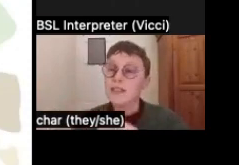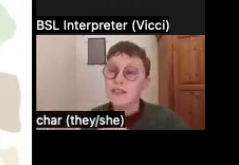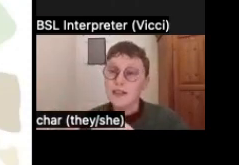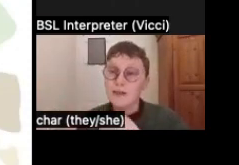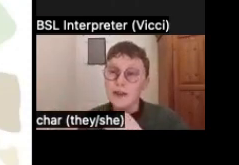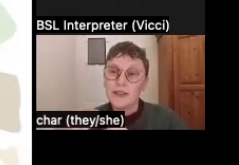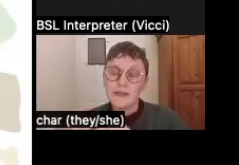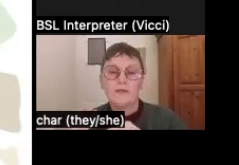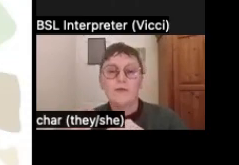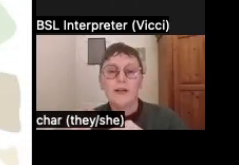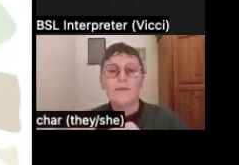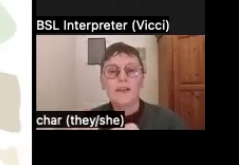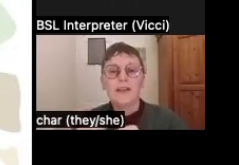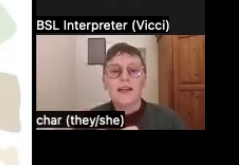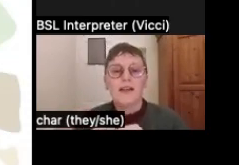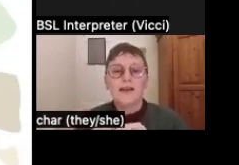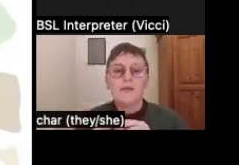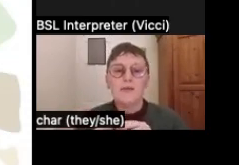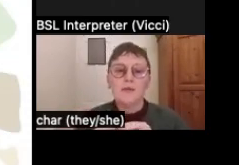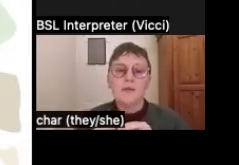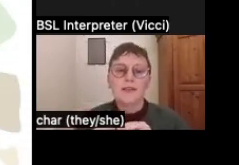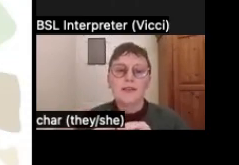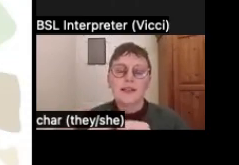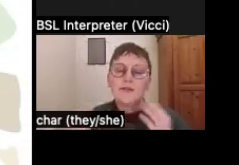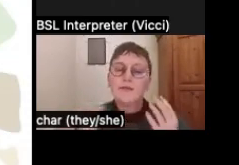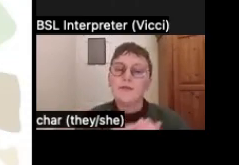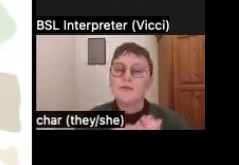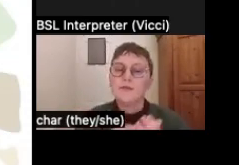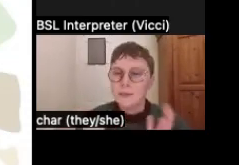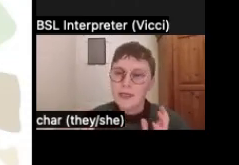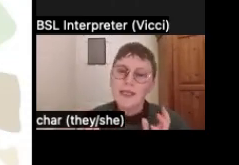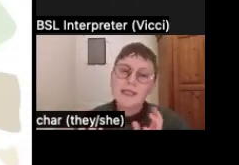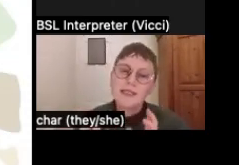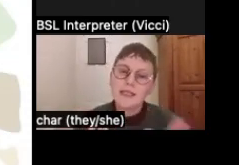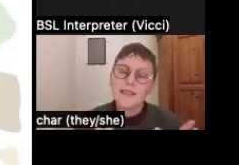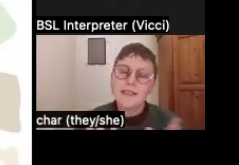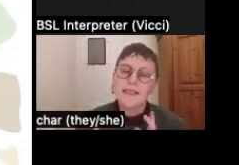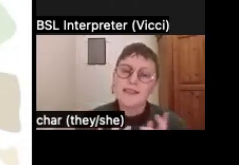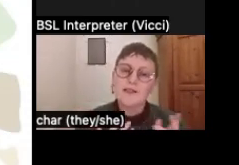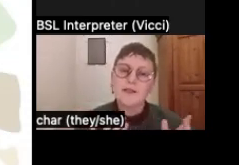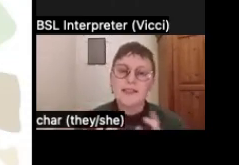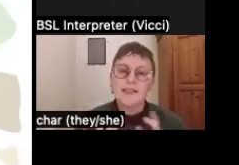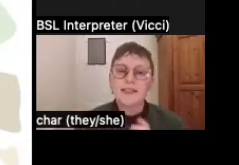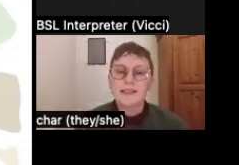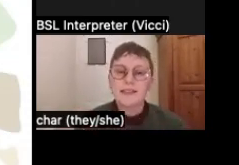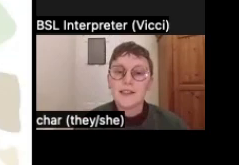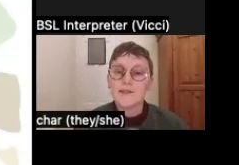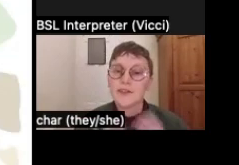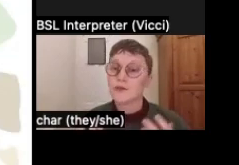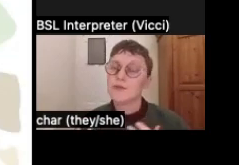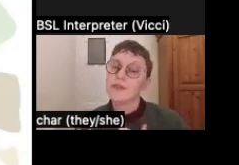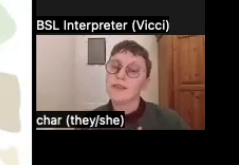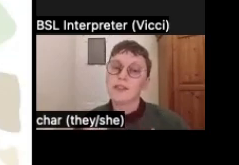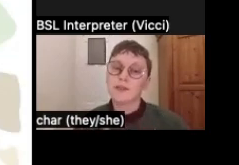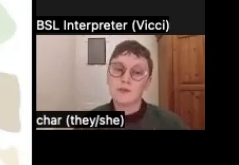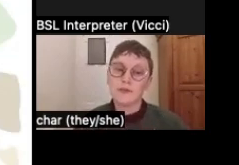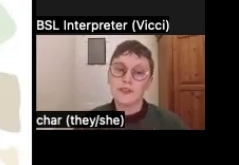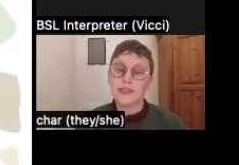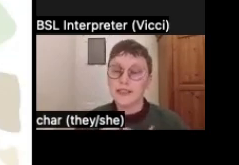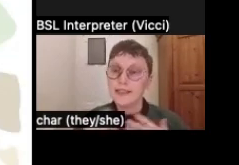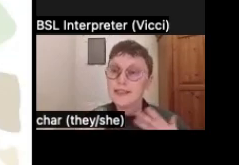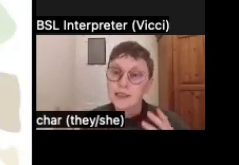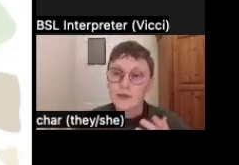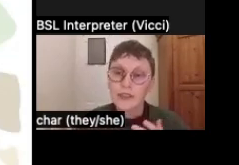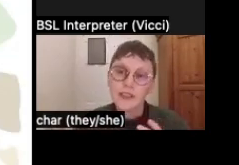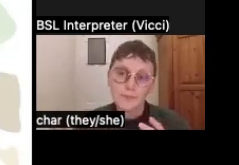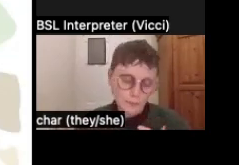were used in a rather different way. And they were more as they kind of form to depict ideas or senses of disruption, interruption,